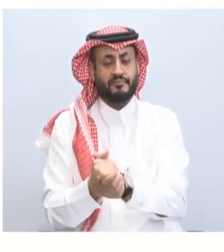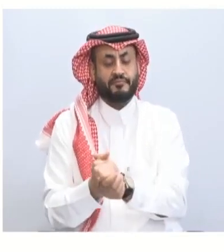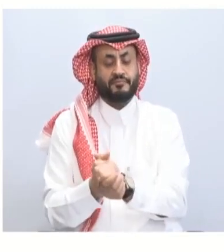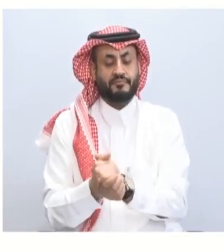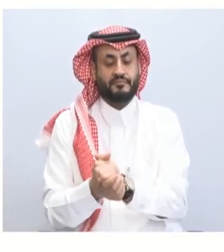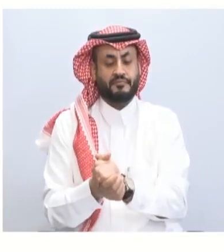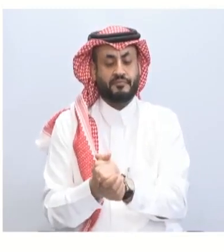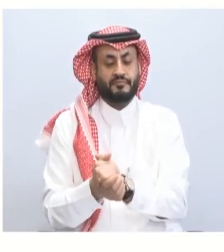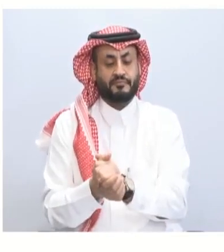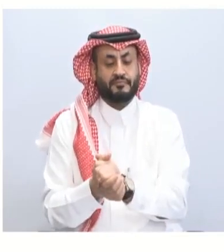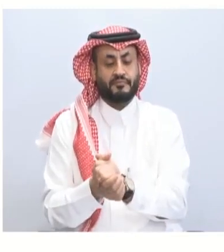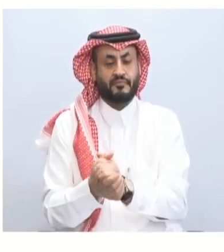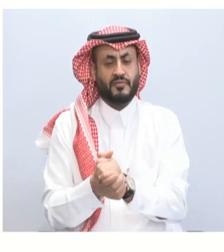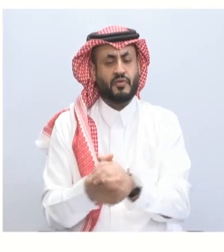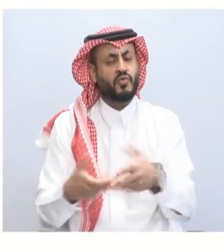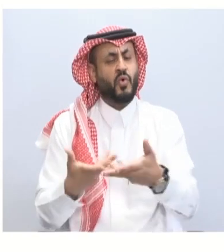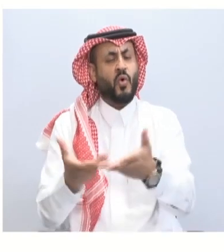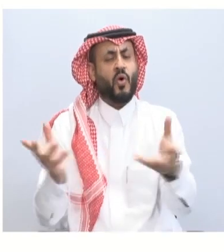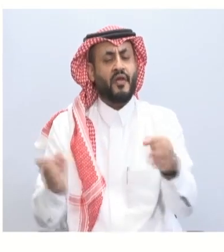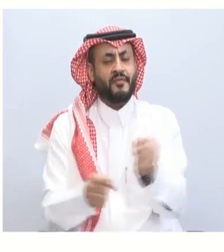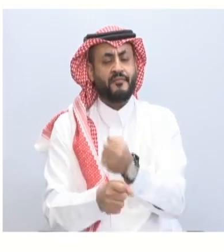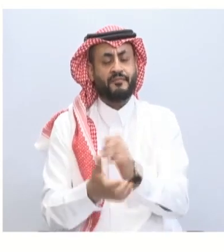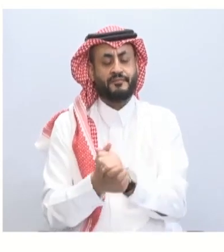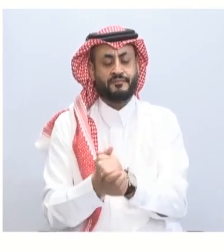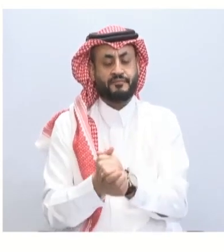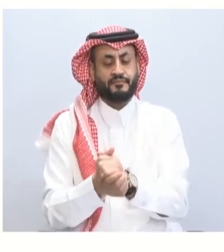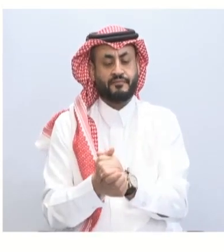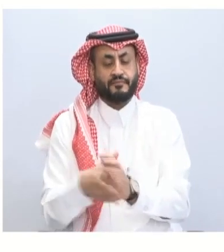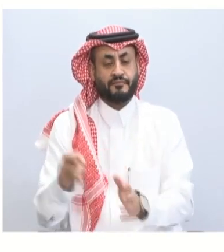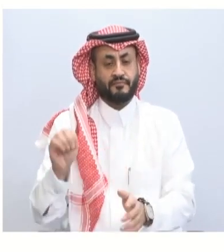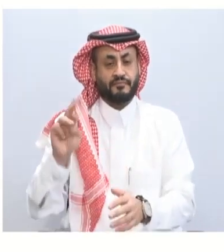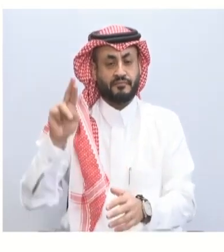which means that it is something that is normal. Now we have the word norm here.